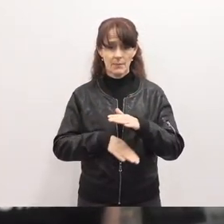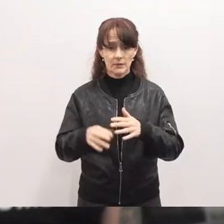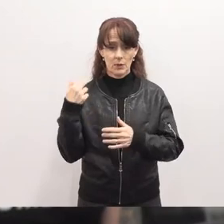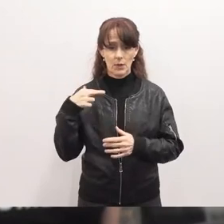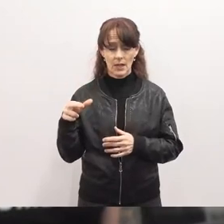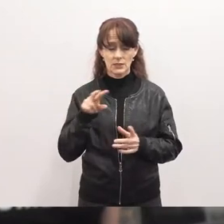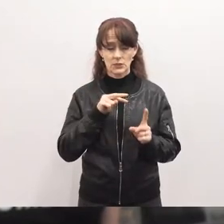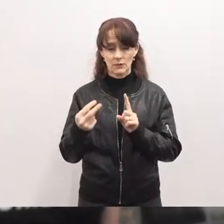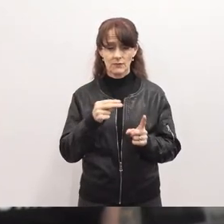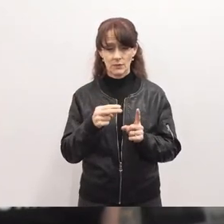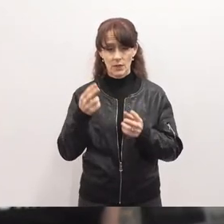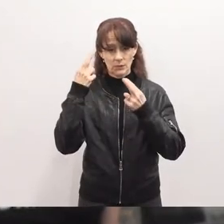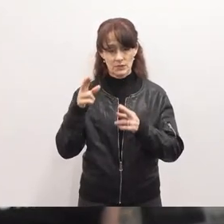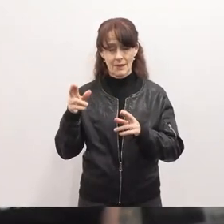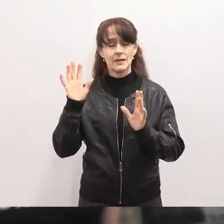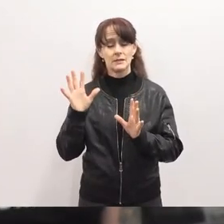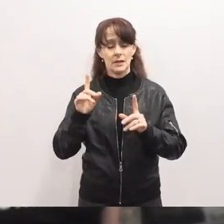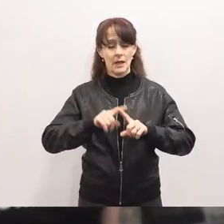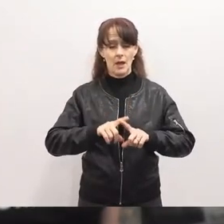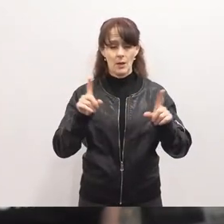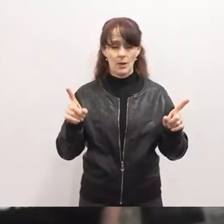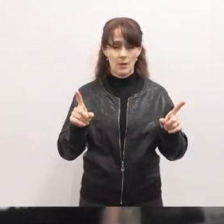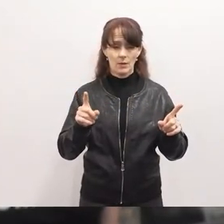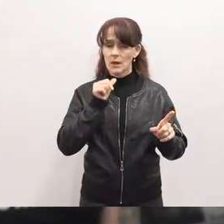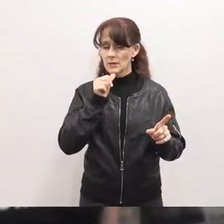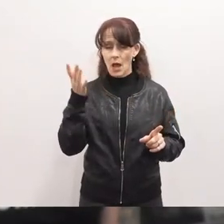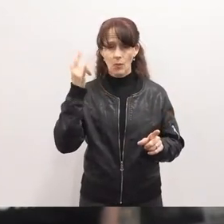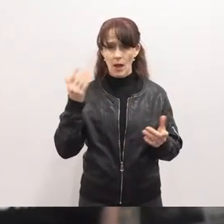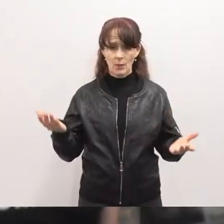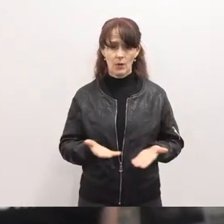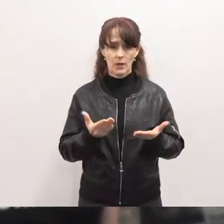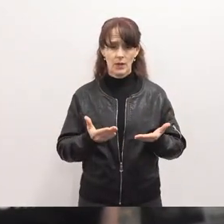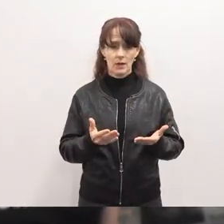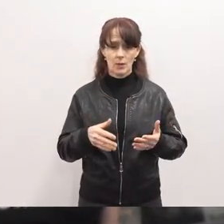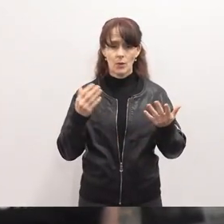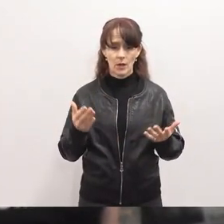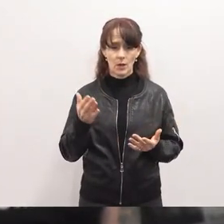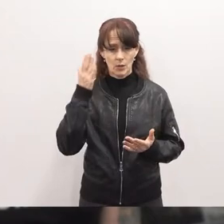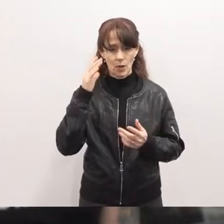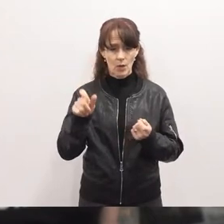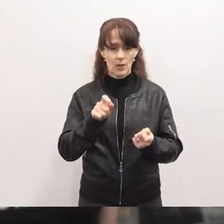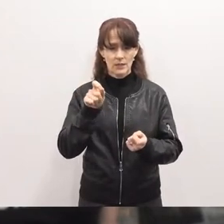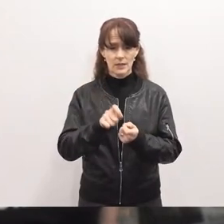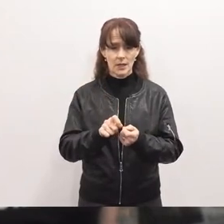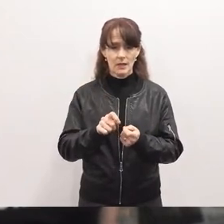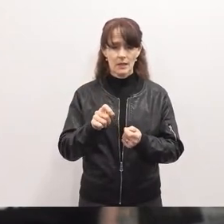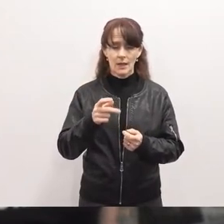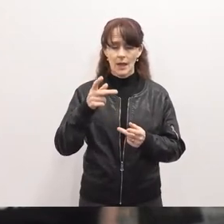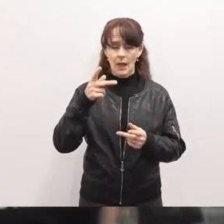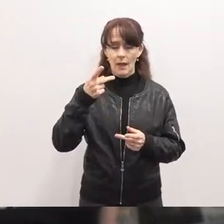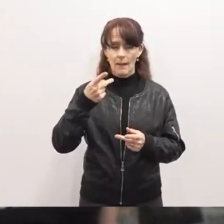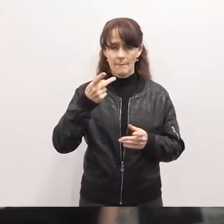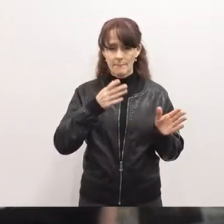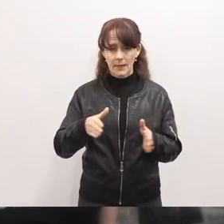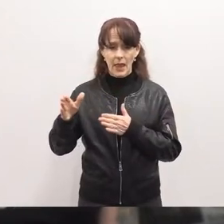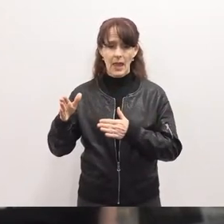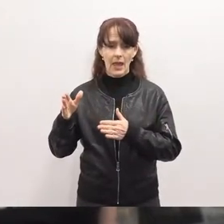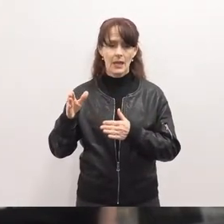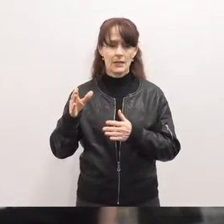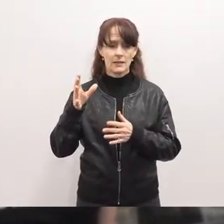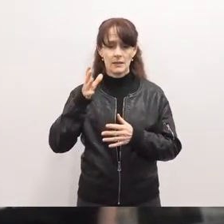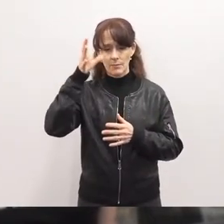views, which I respect that. However, it is not why we are here. We are here because we know exactly what Planned Parenthood's newest cash cow is. It's transitioning